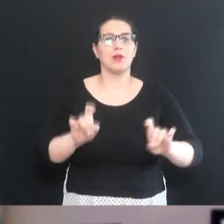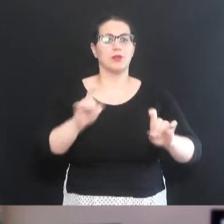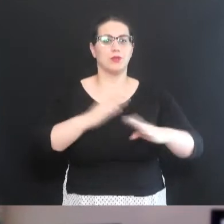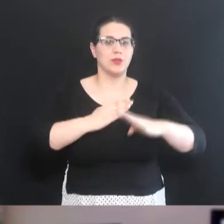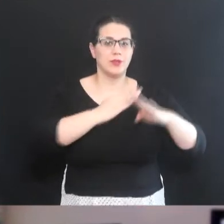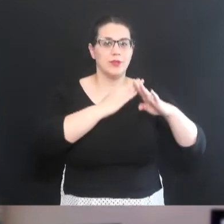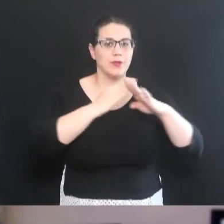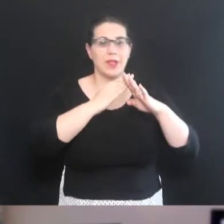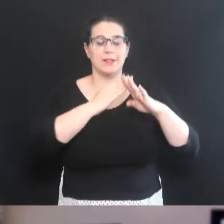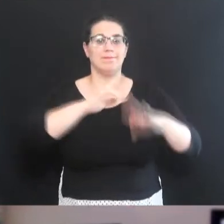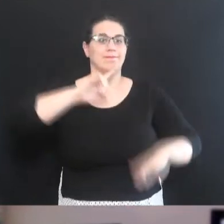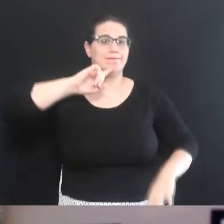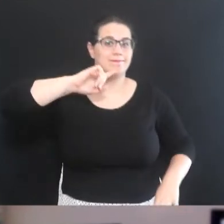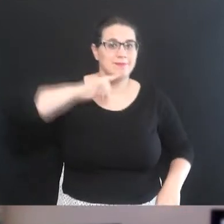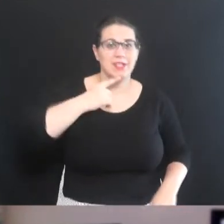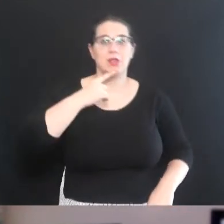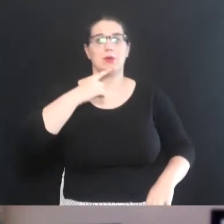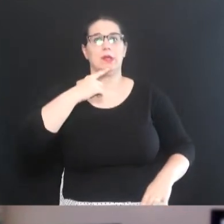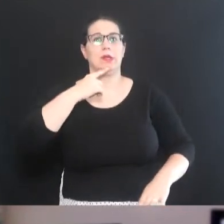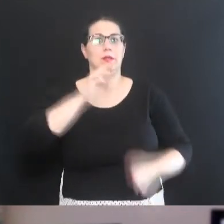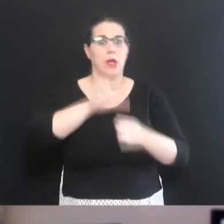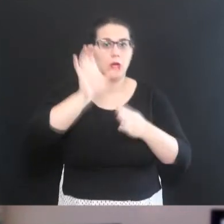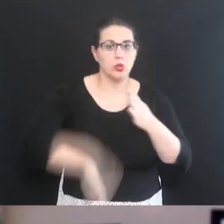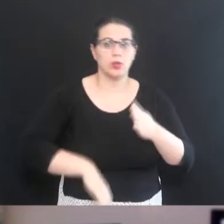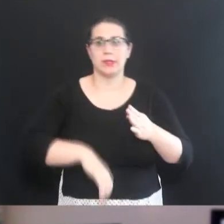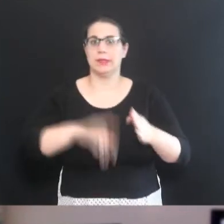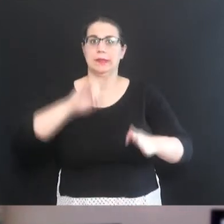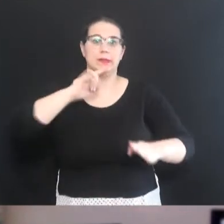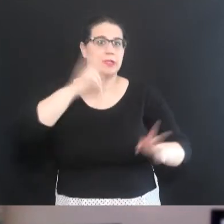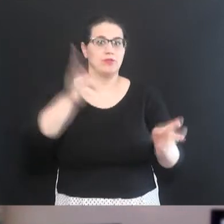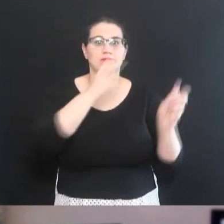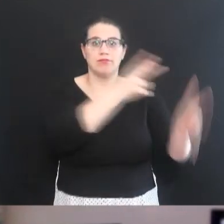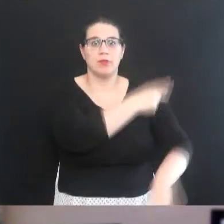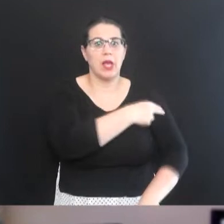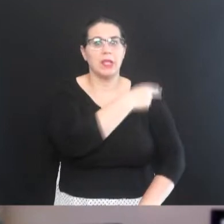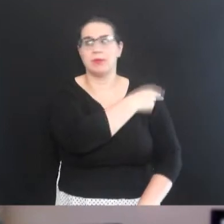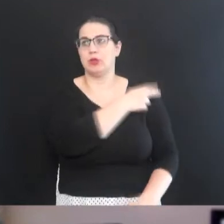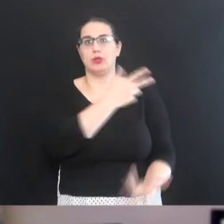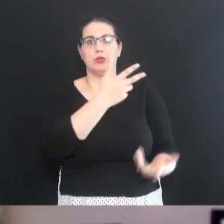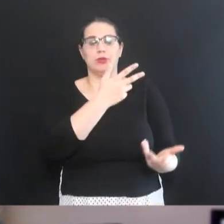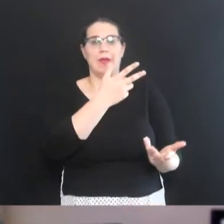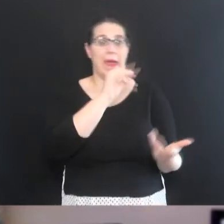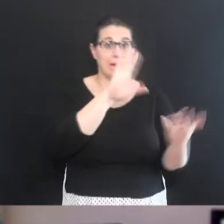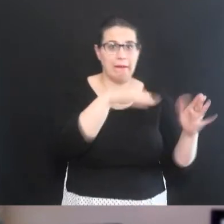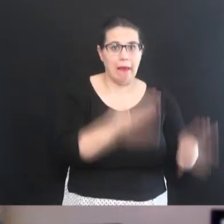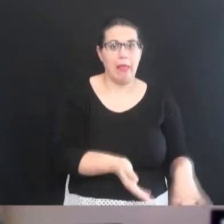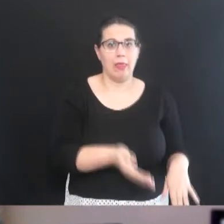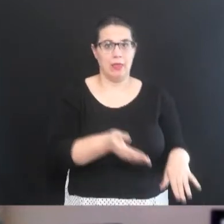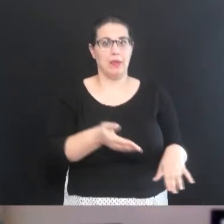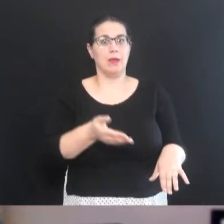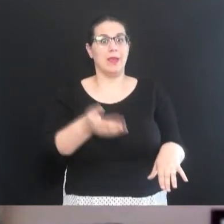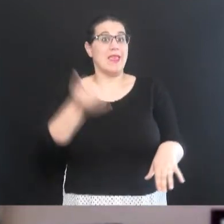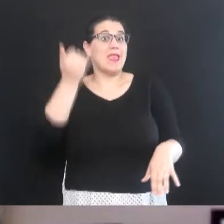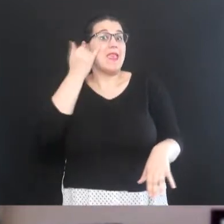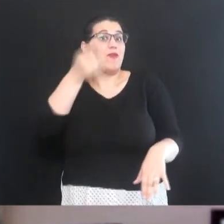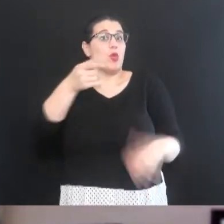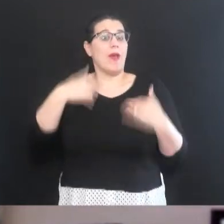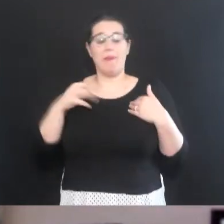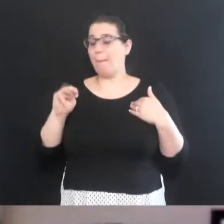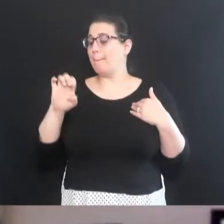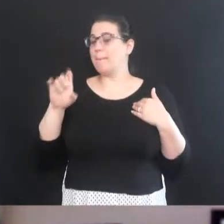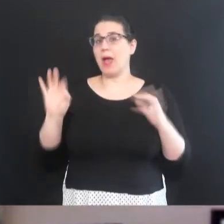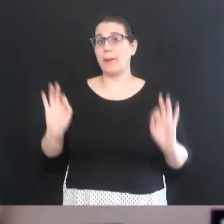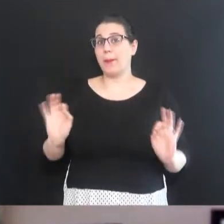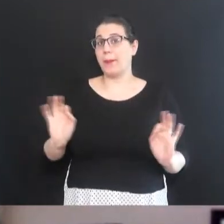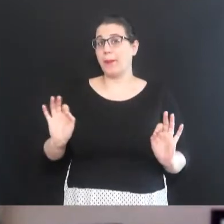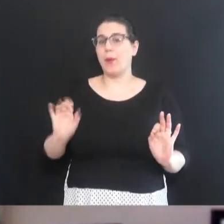consequences, hospitalizations, and death in people that have mild to moderate COVID-19, which means, just like with